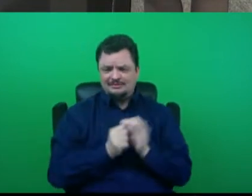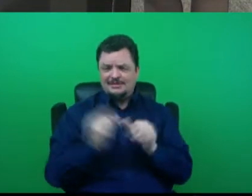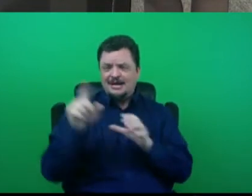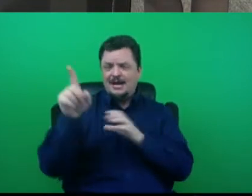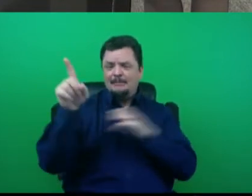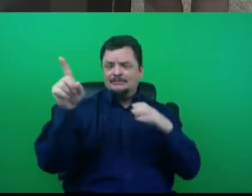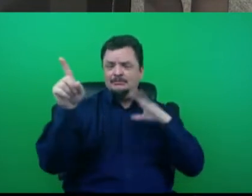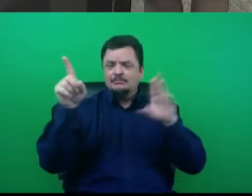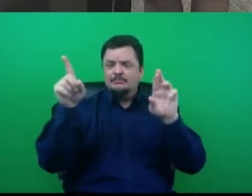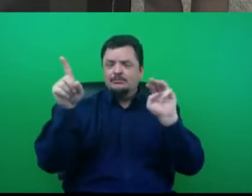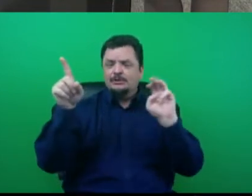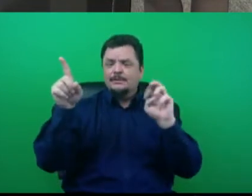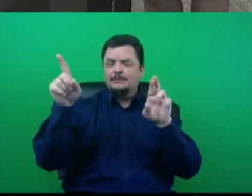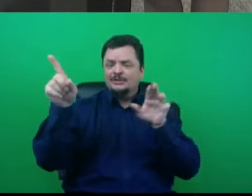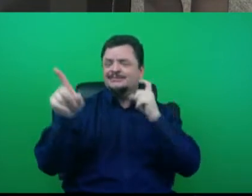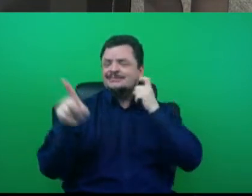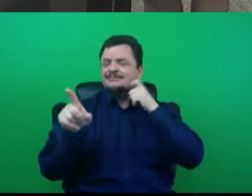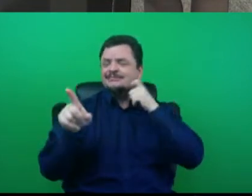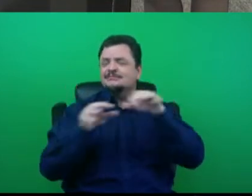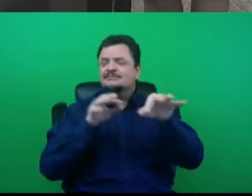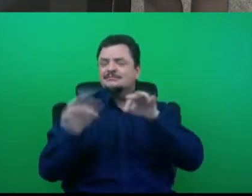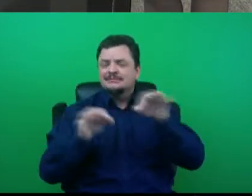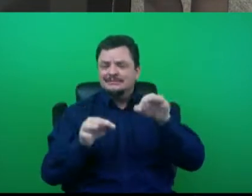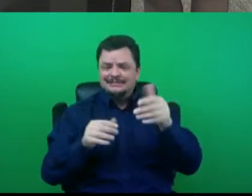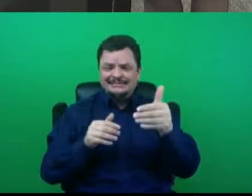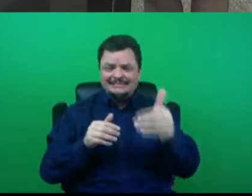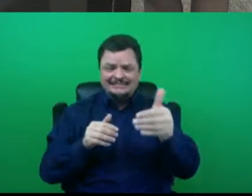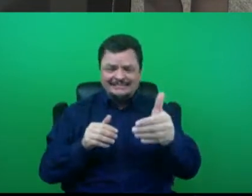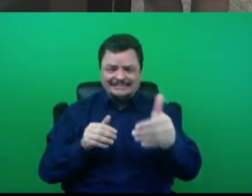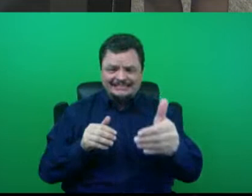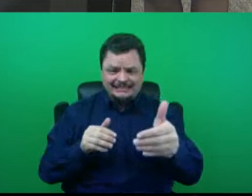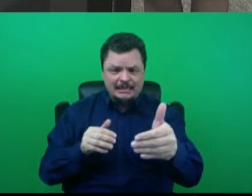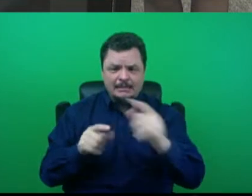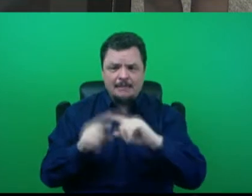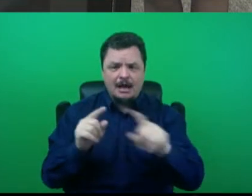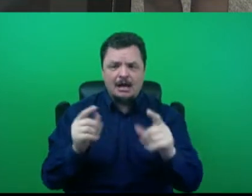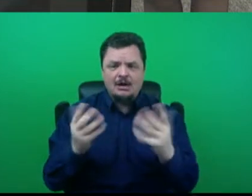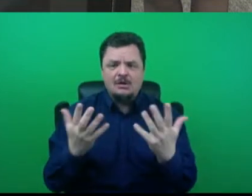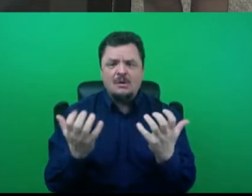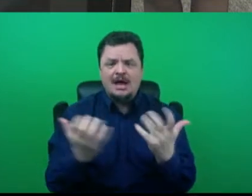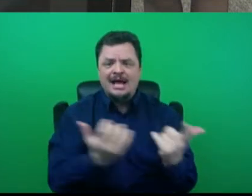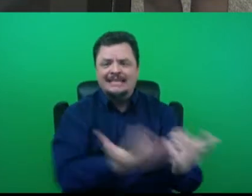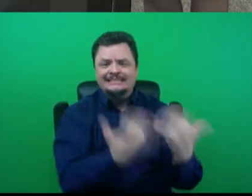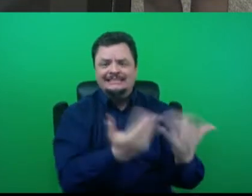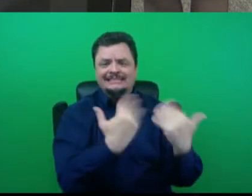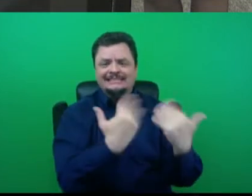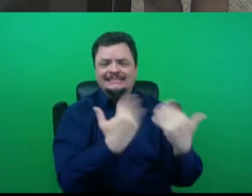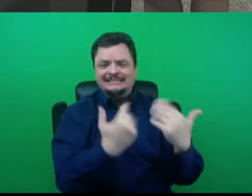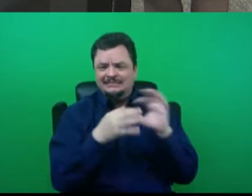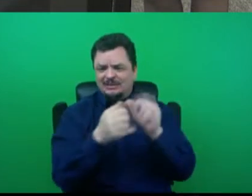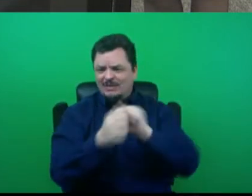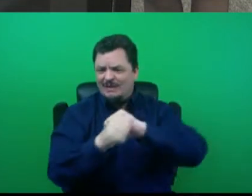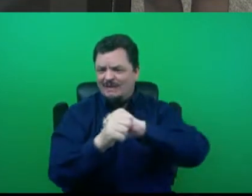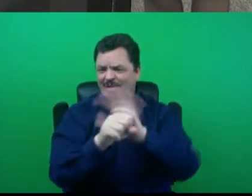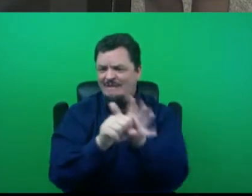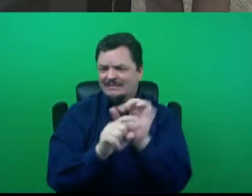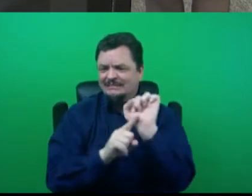you absolutely helped our agency and our staffing be stronger. You know, our county